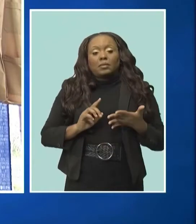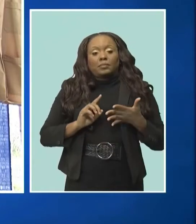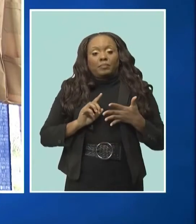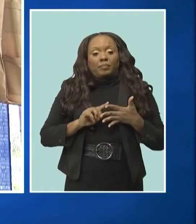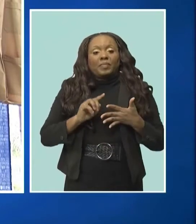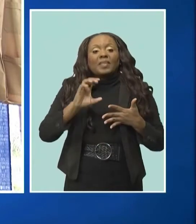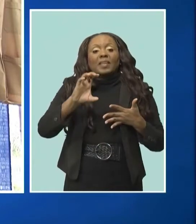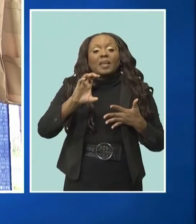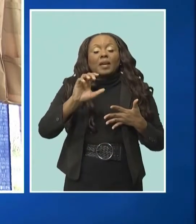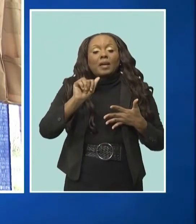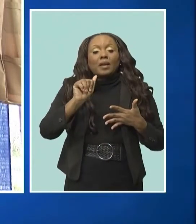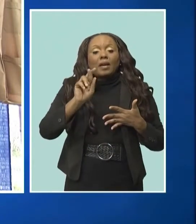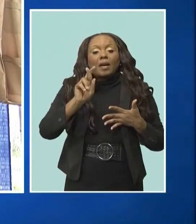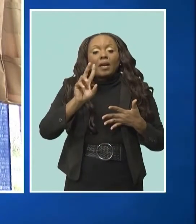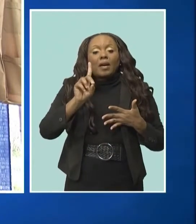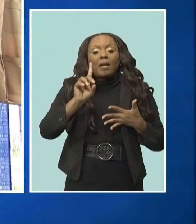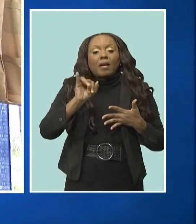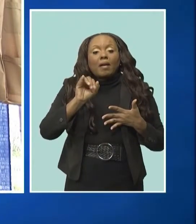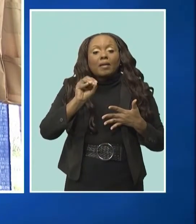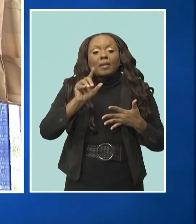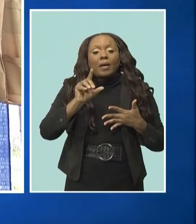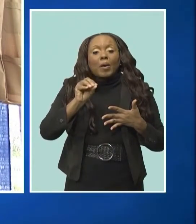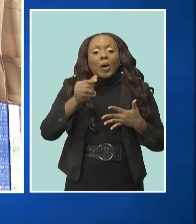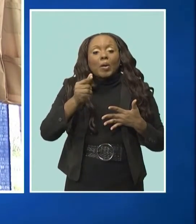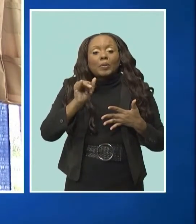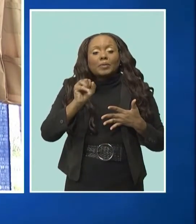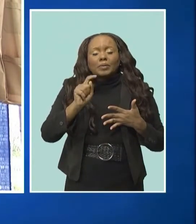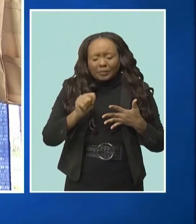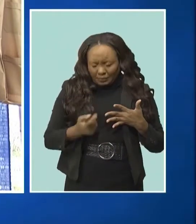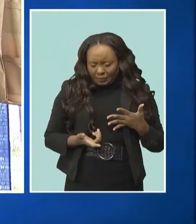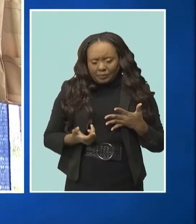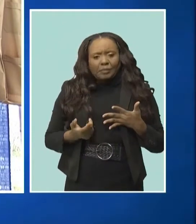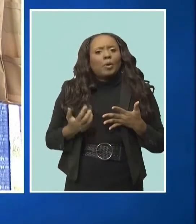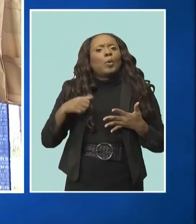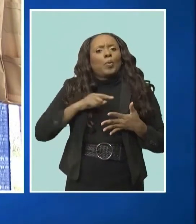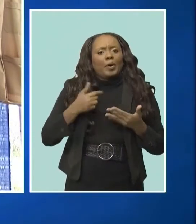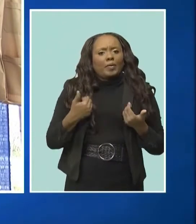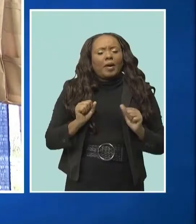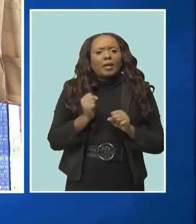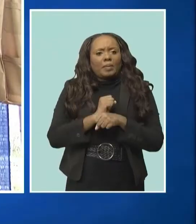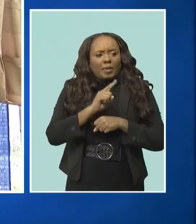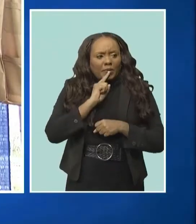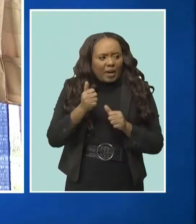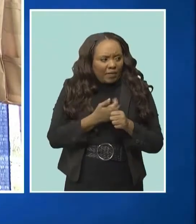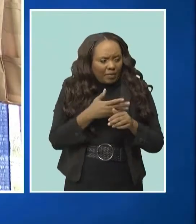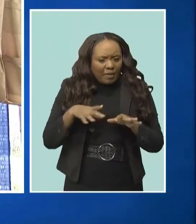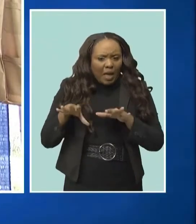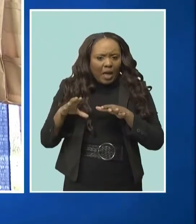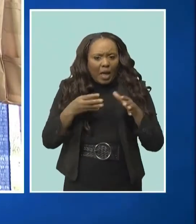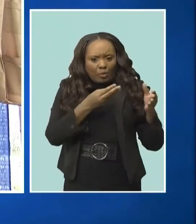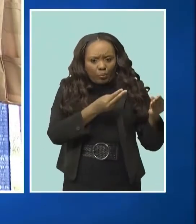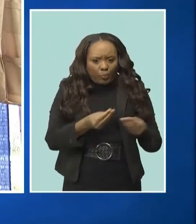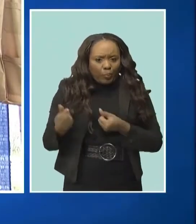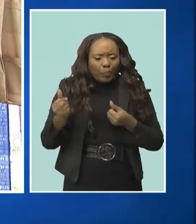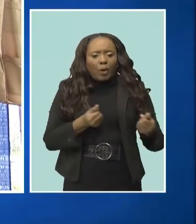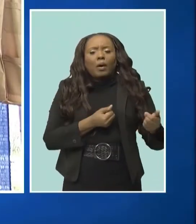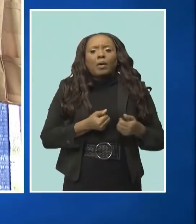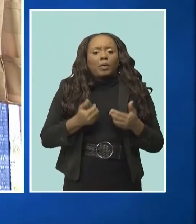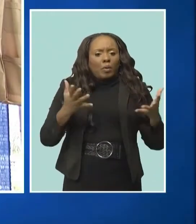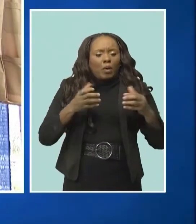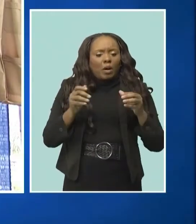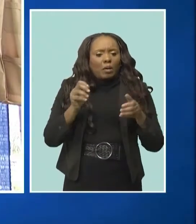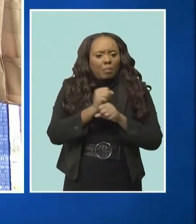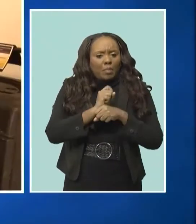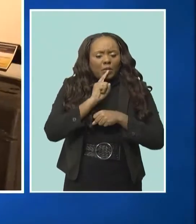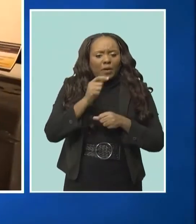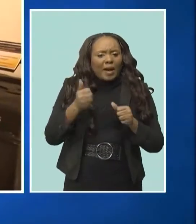together and all the little pieces that they may not cover, so that the holistic side of treatment is not lost sight